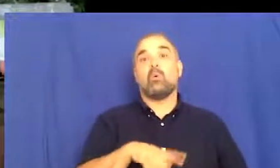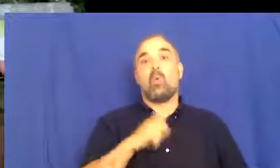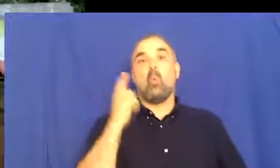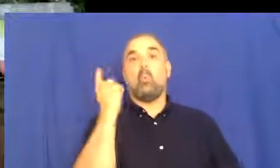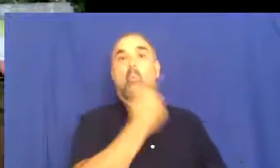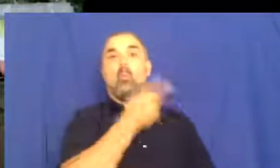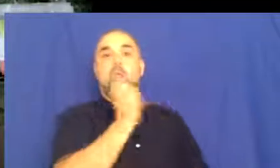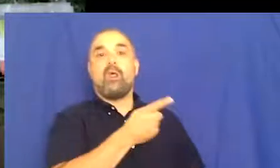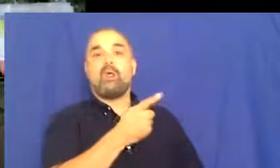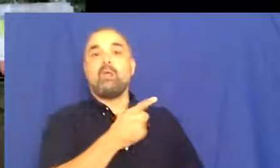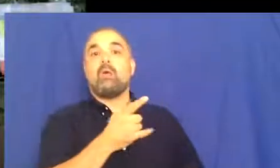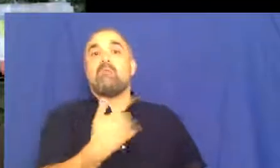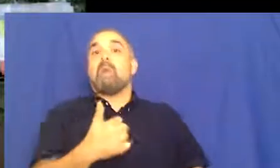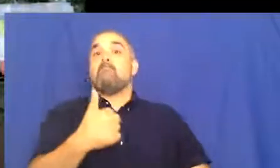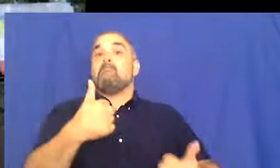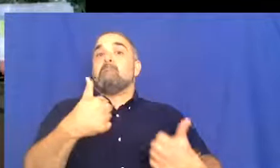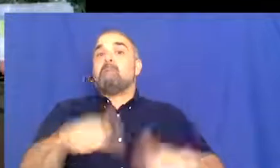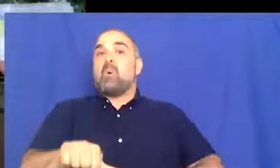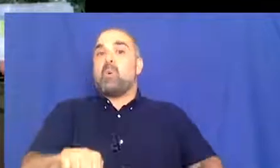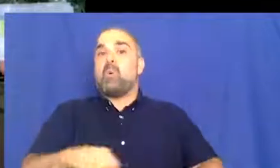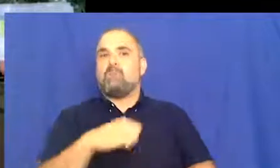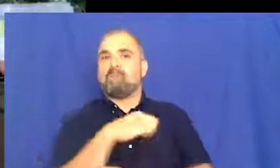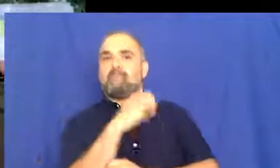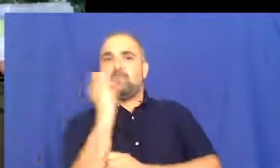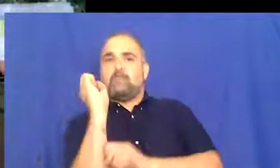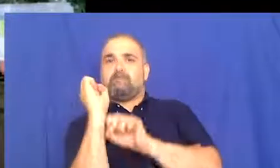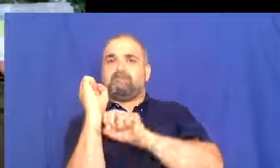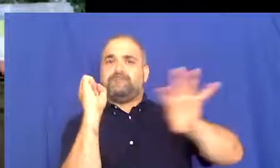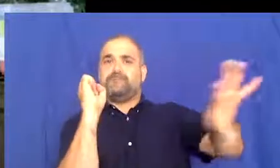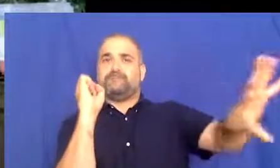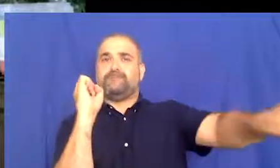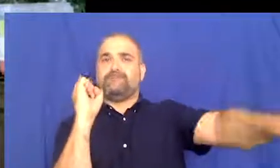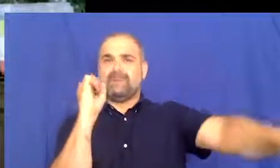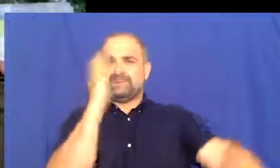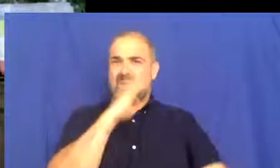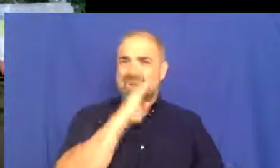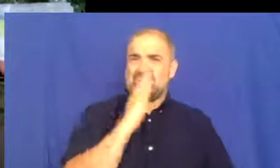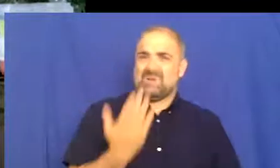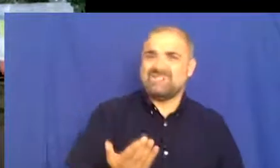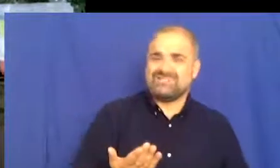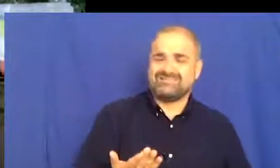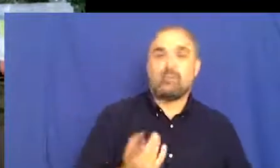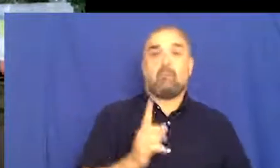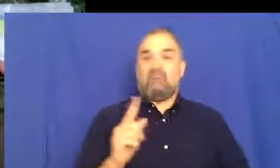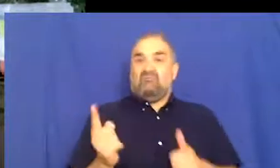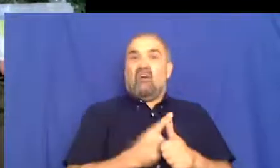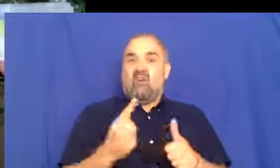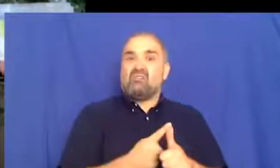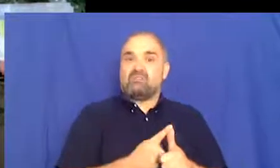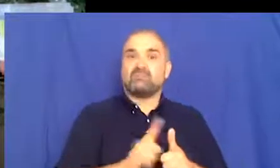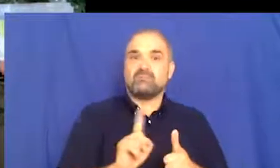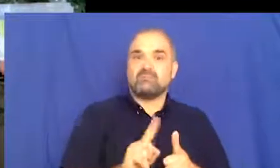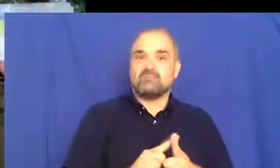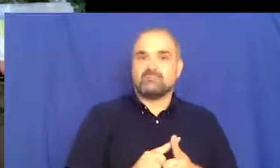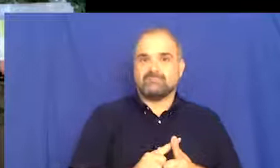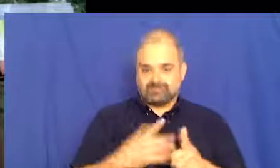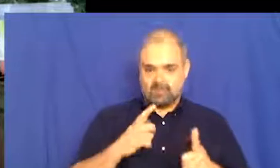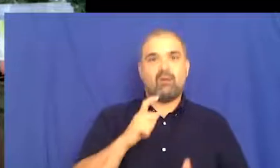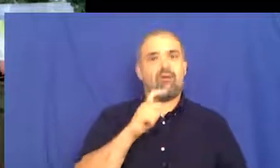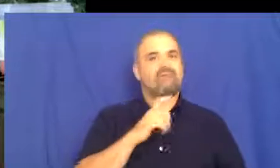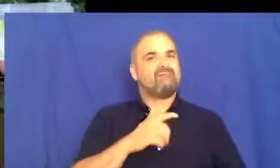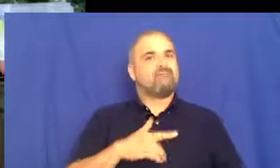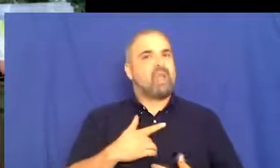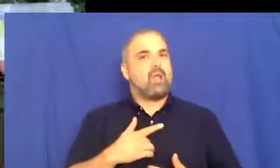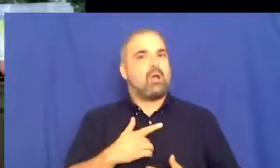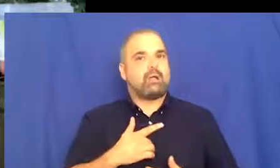do give warnings before they finally let out that really horrible spray that we all know a skunk to have. So firstly, if she felt a